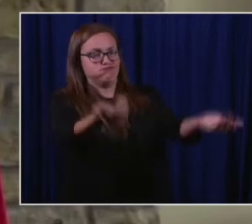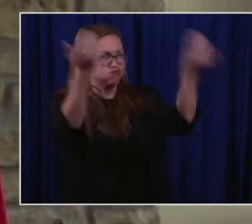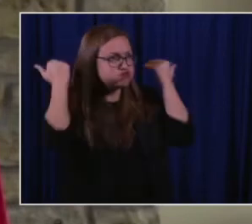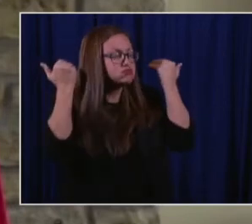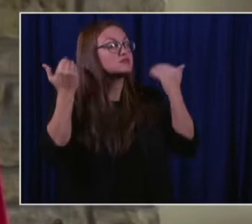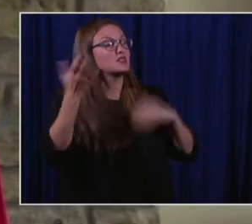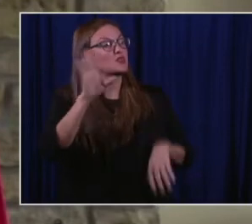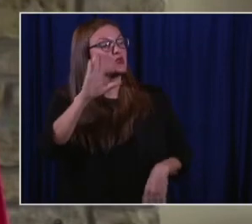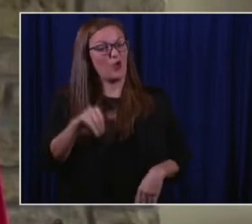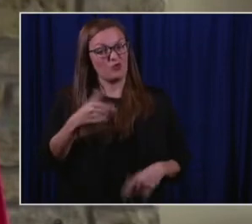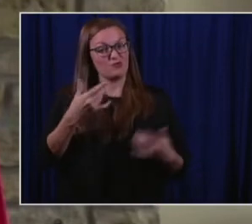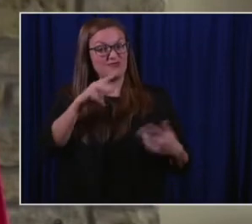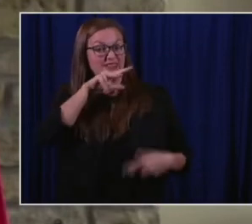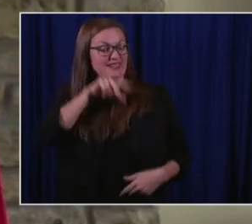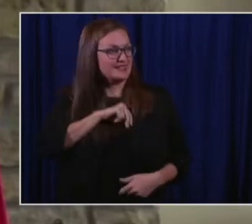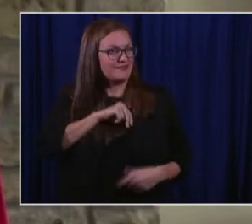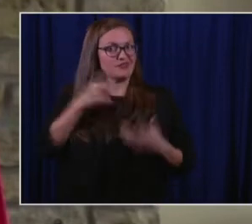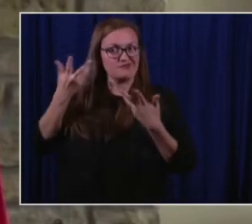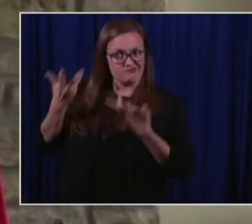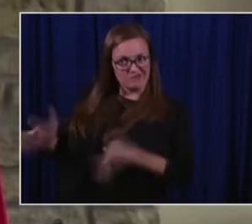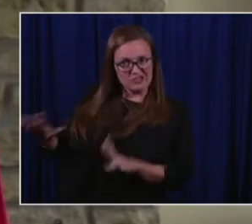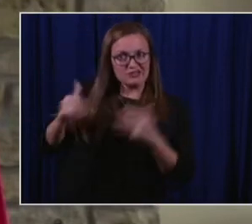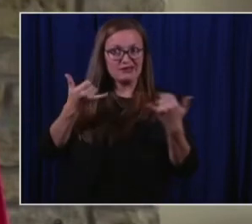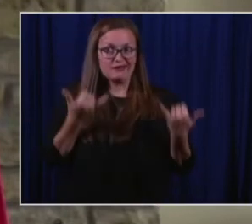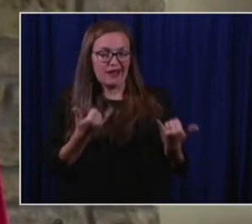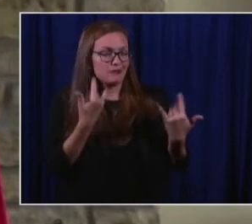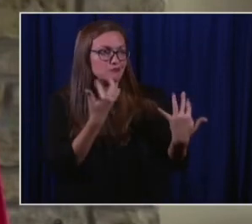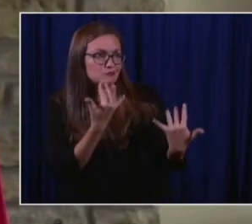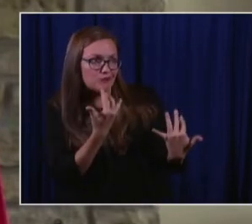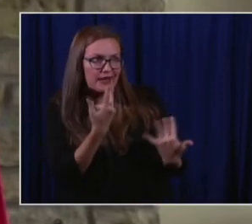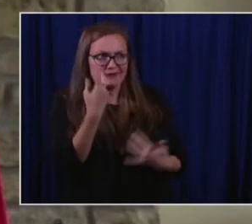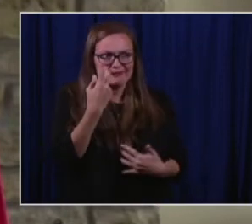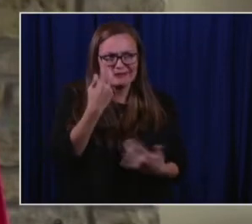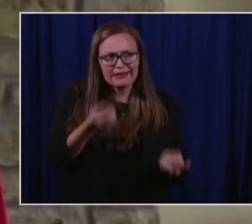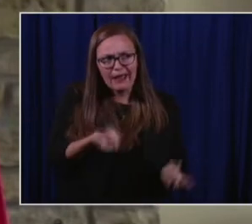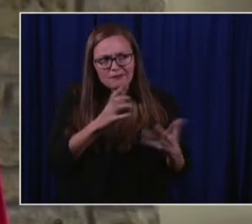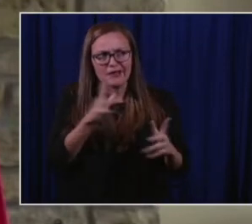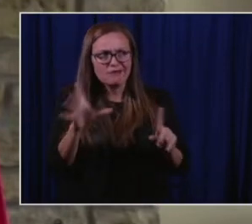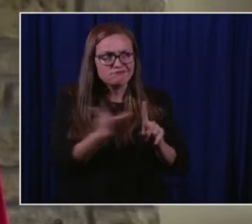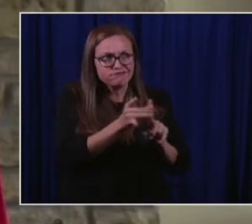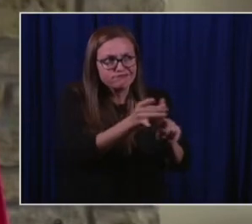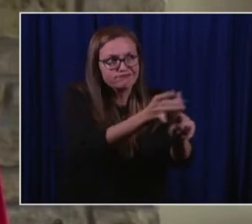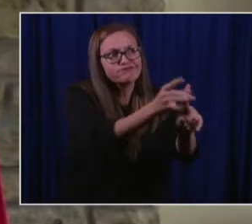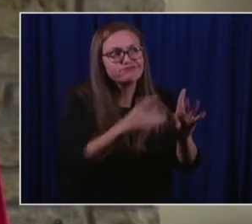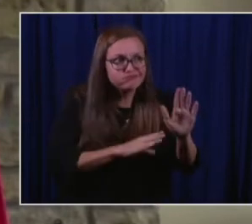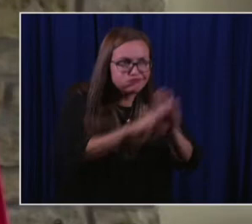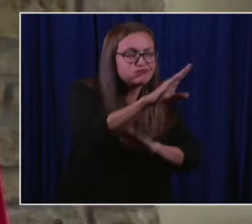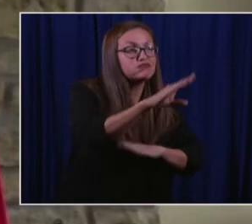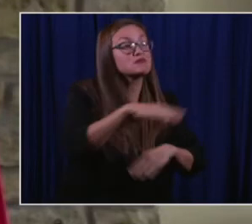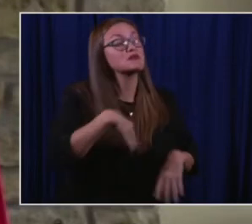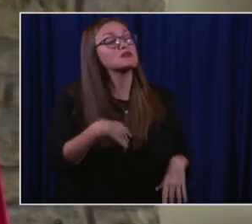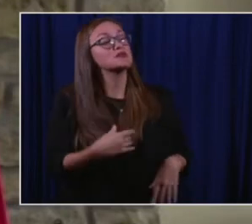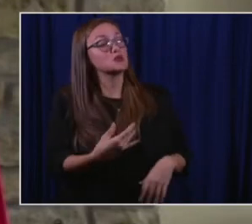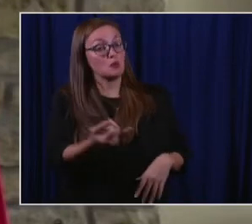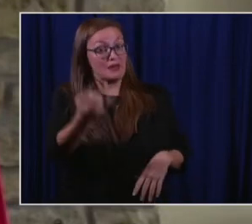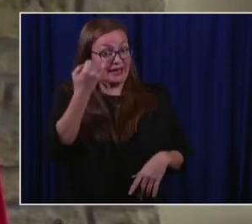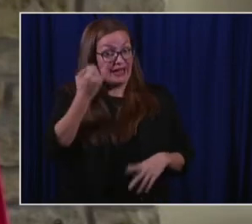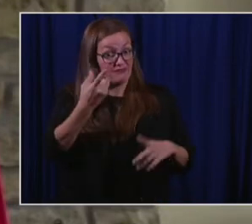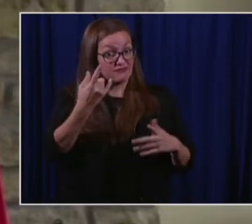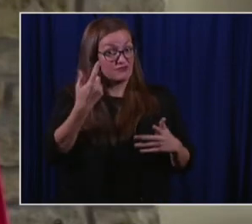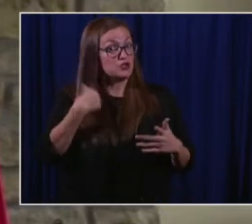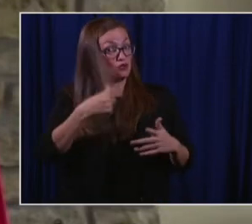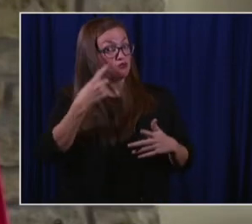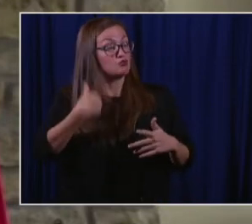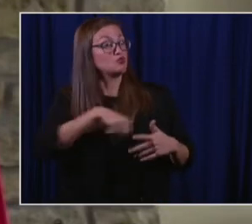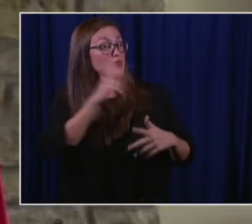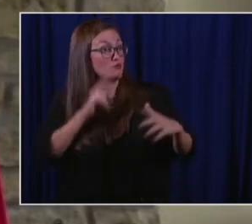in the past, and we're just kind of waiting to see how big of a surge that will be. How do you plan to respond if the surge is as bad as these